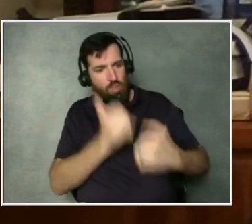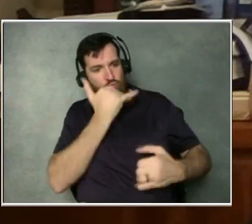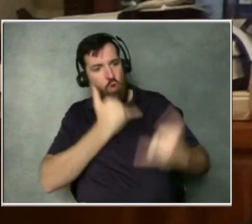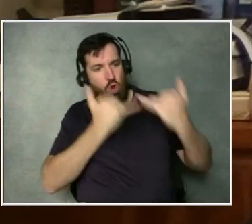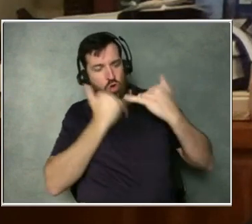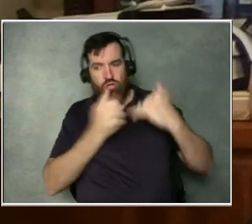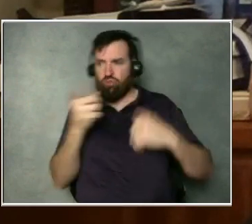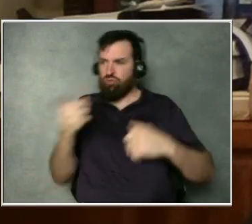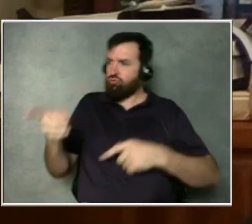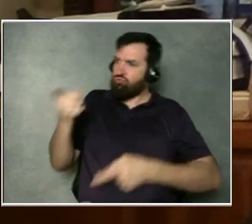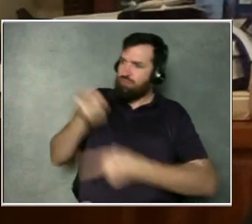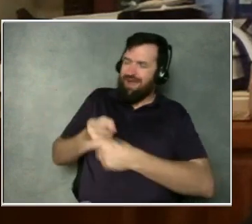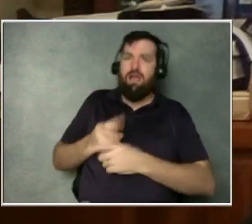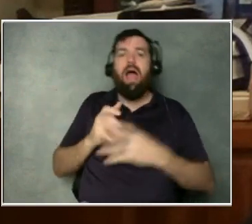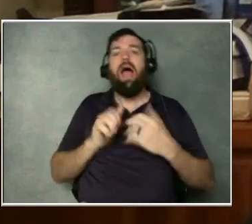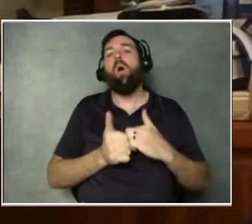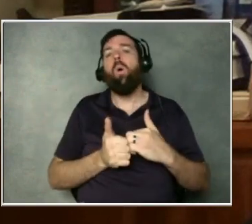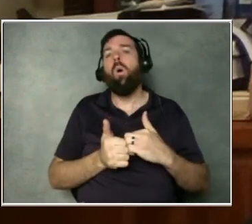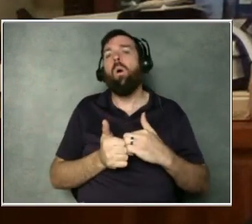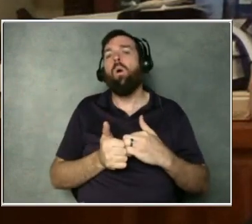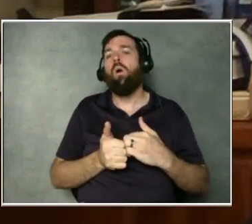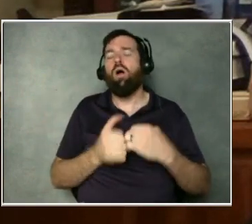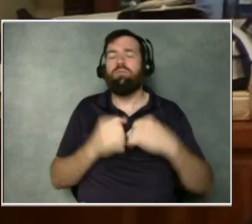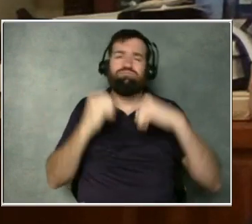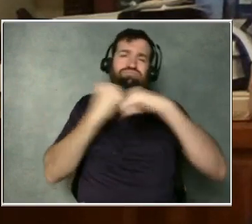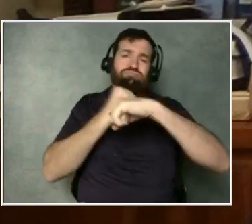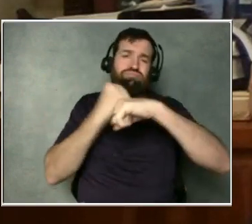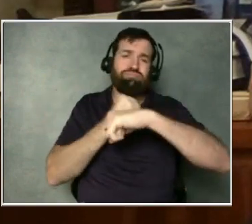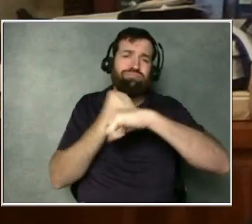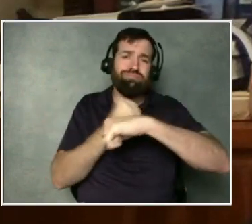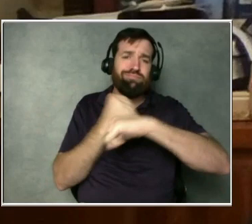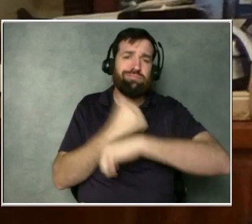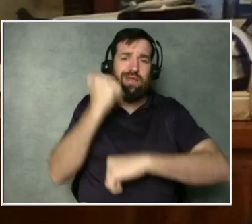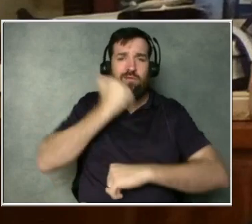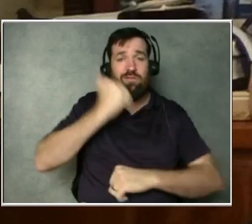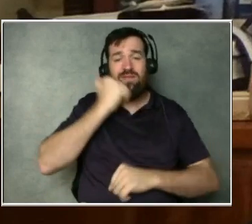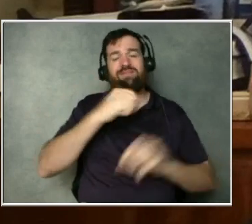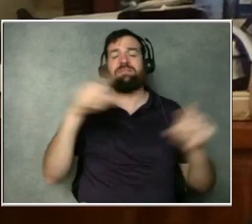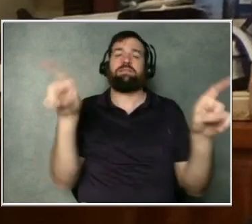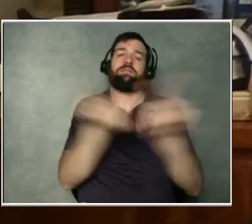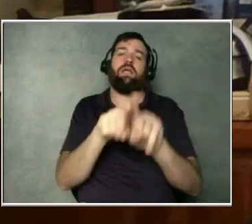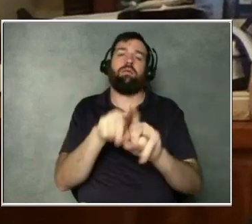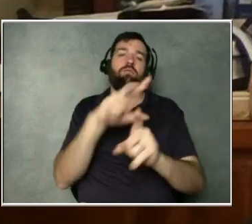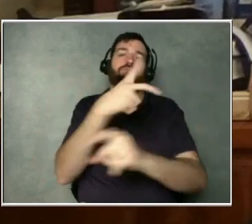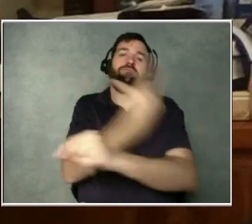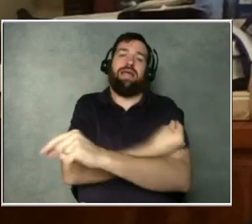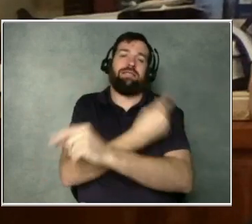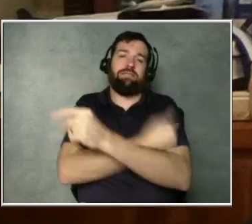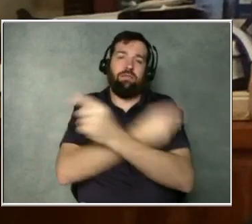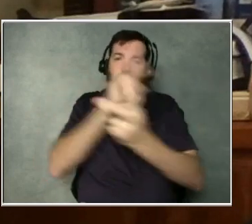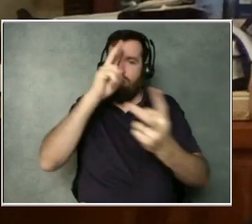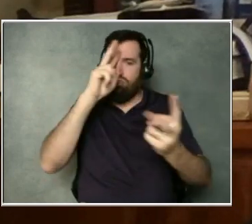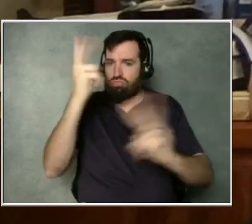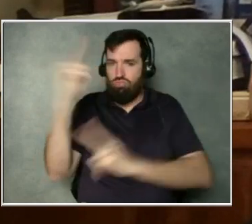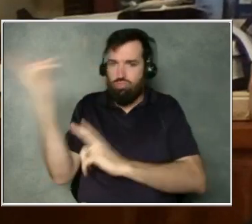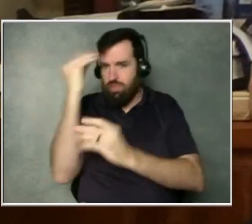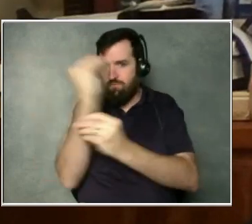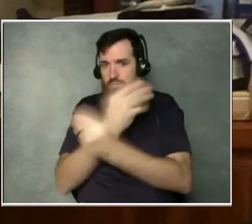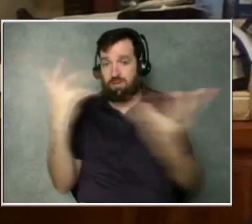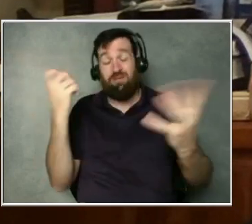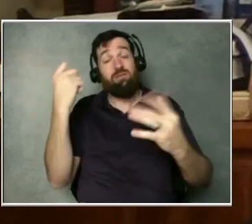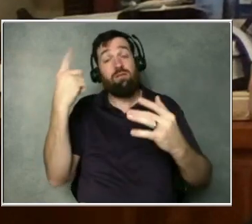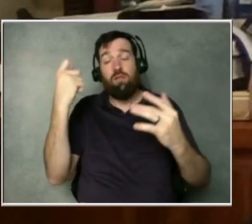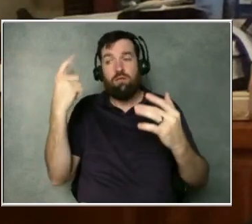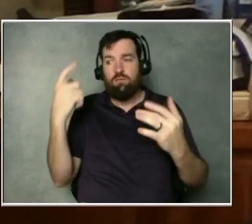right. And we battle this every single day. Same with vaccine misinformation. And this is costing